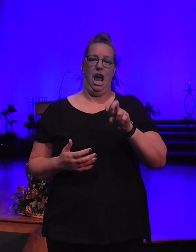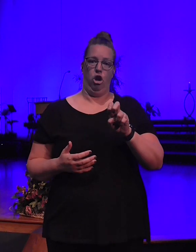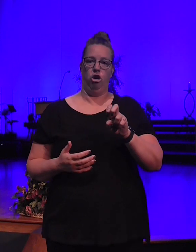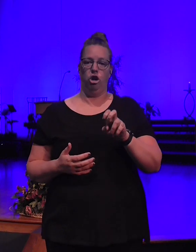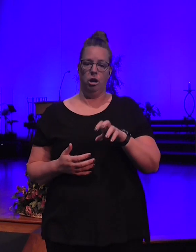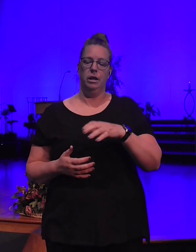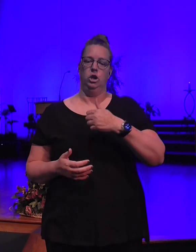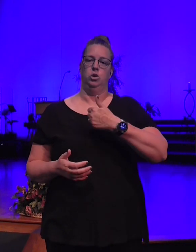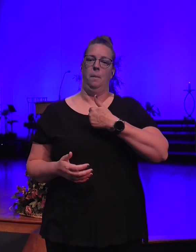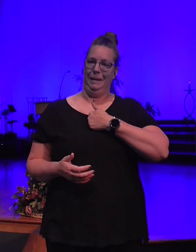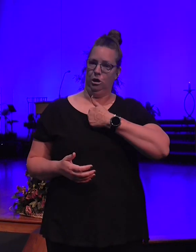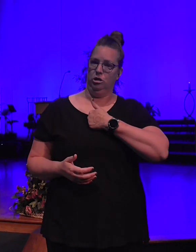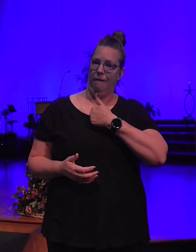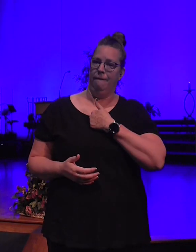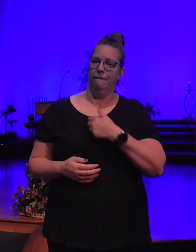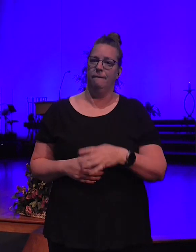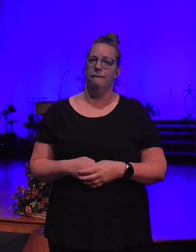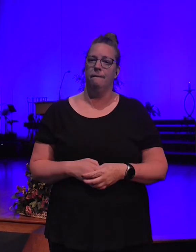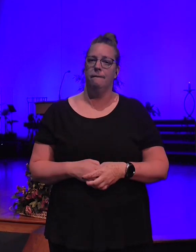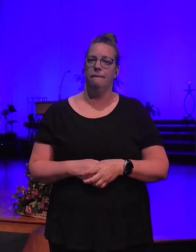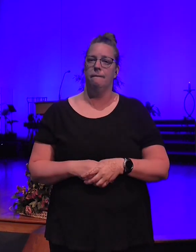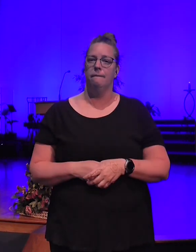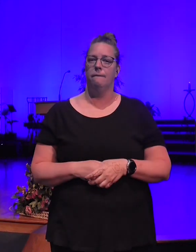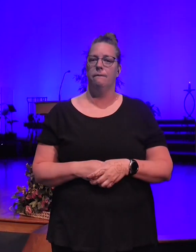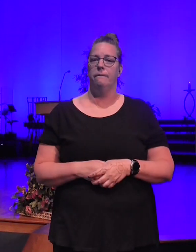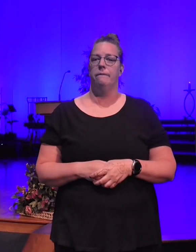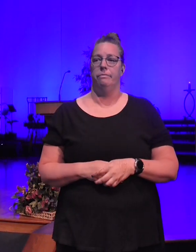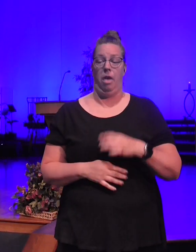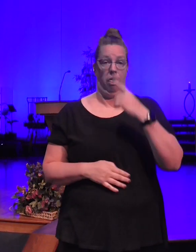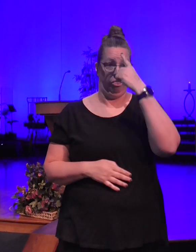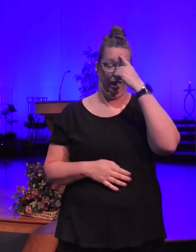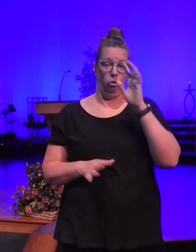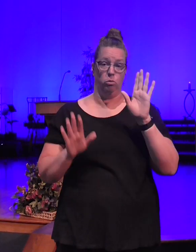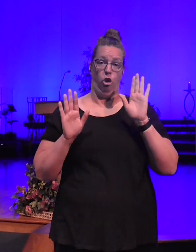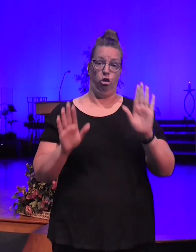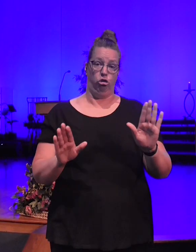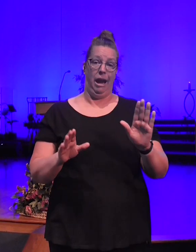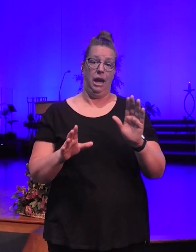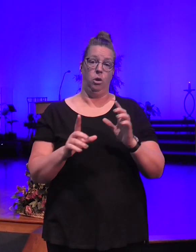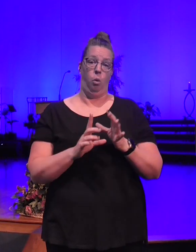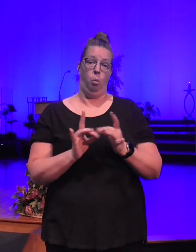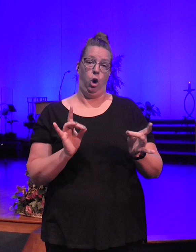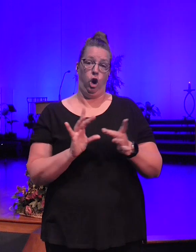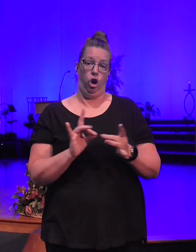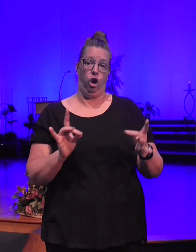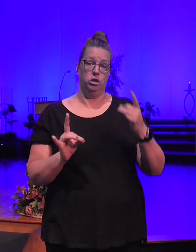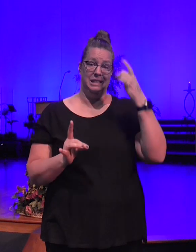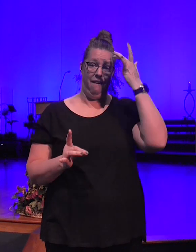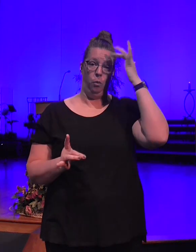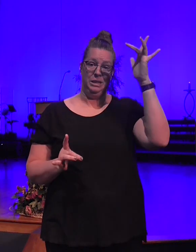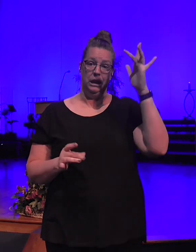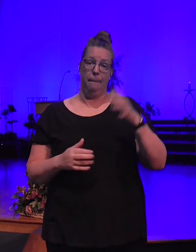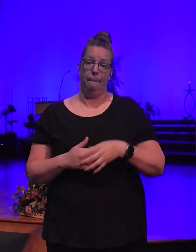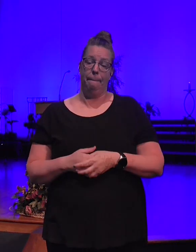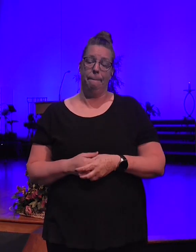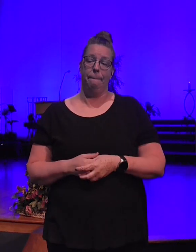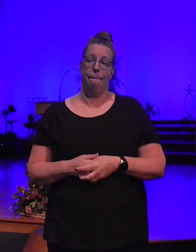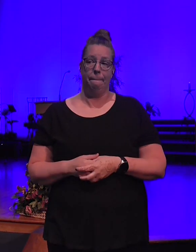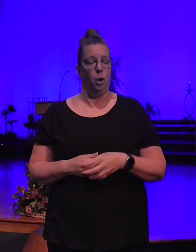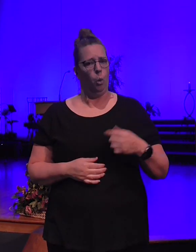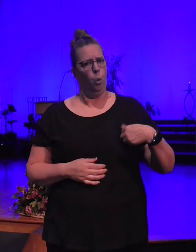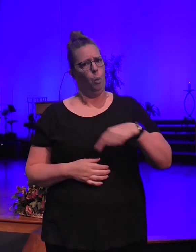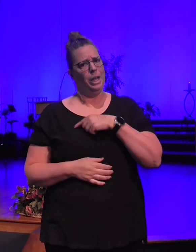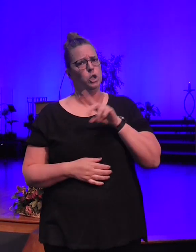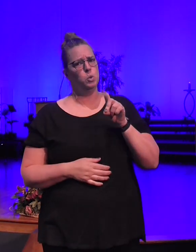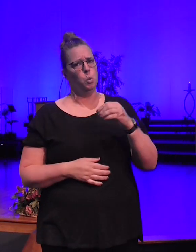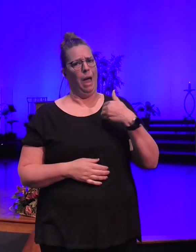be yourself. I think those are great words of wisdom for us, because we do kind of have this armor thing